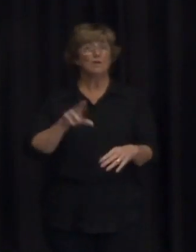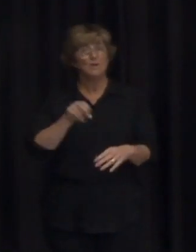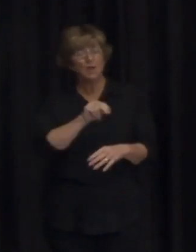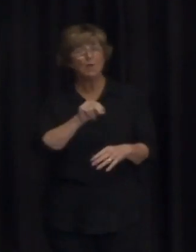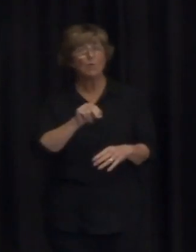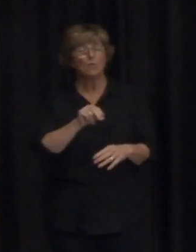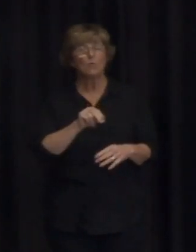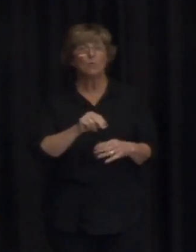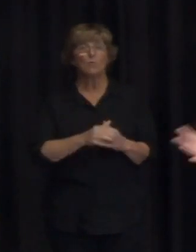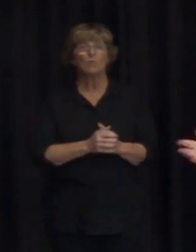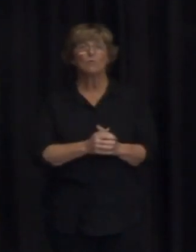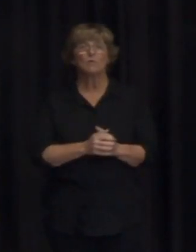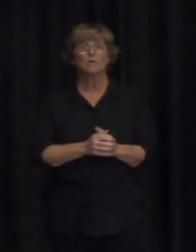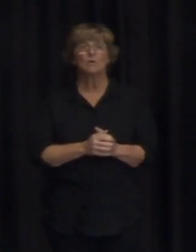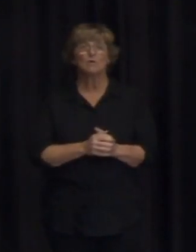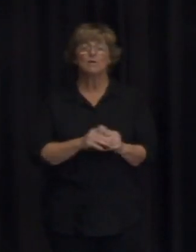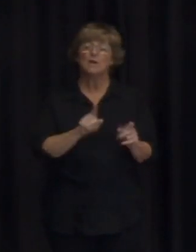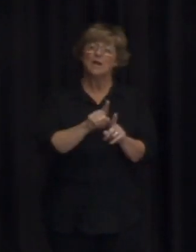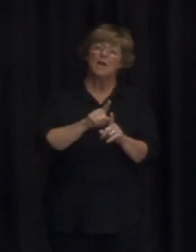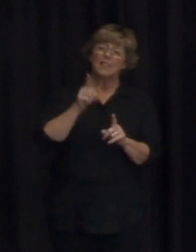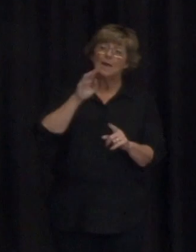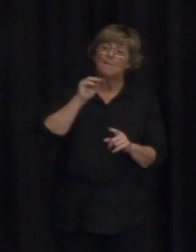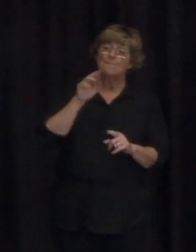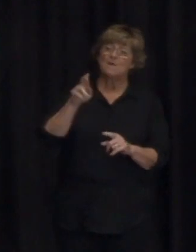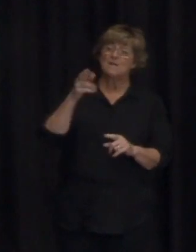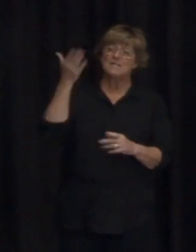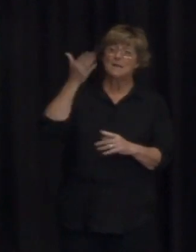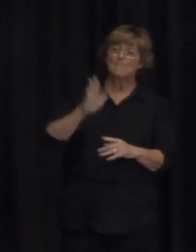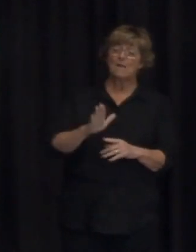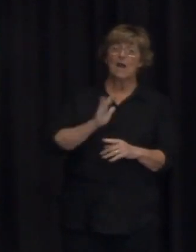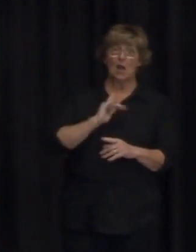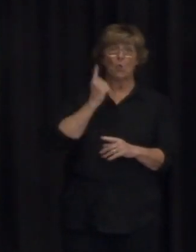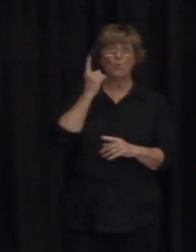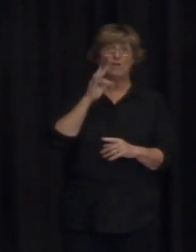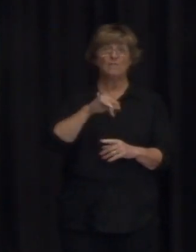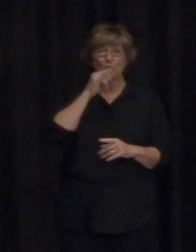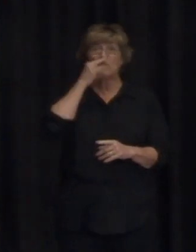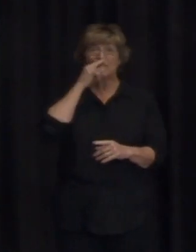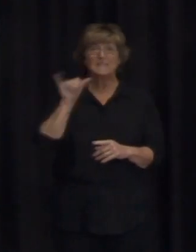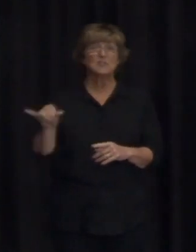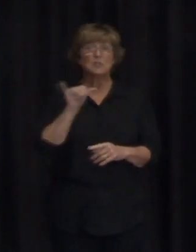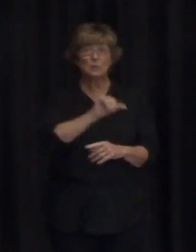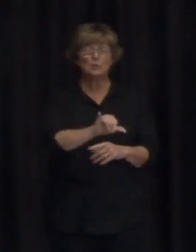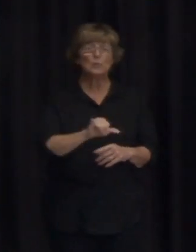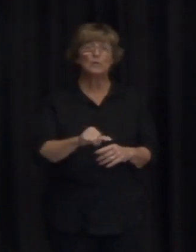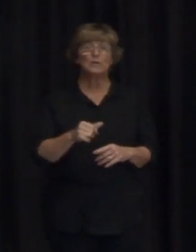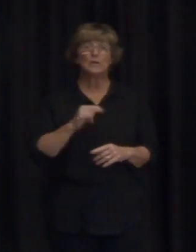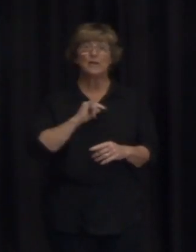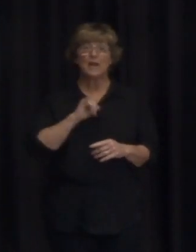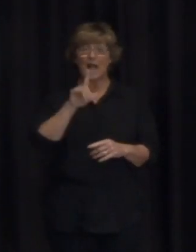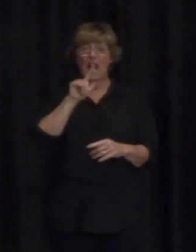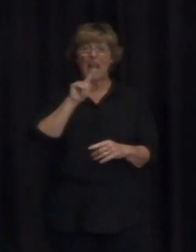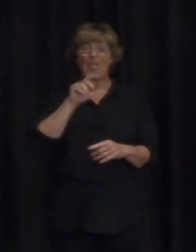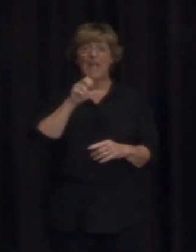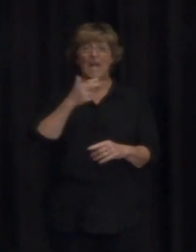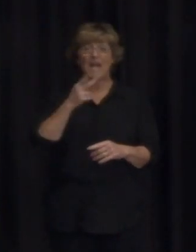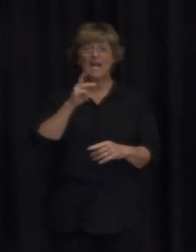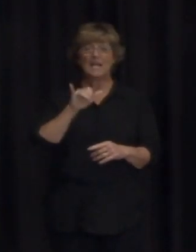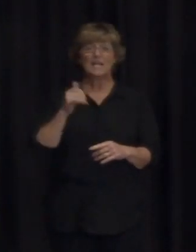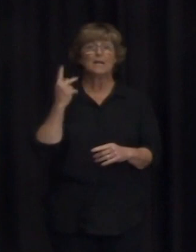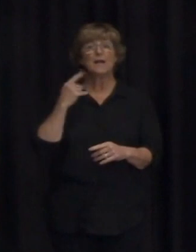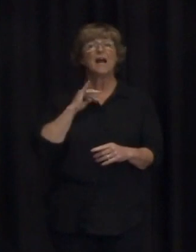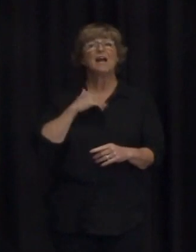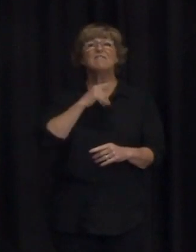absolutely no way. And much like Mr. Speaker, you know, I was one of those kids. I was a latchkey kid. My twin sister and